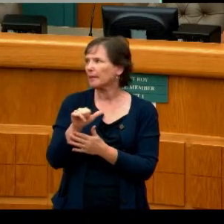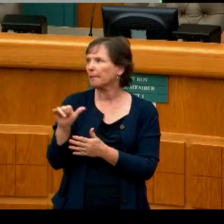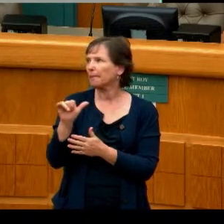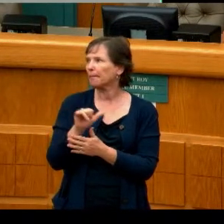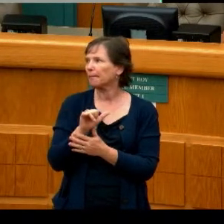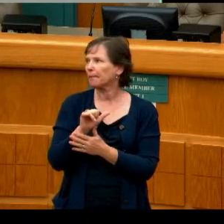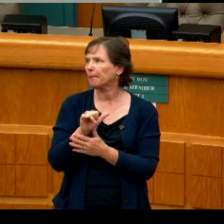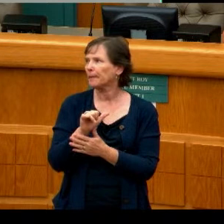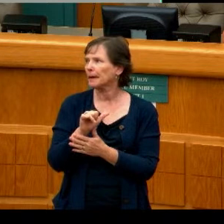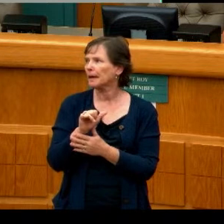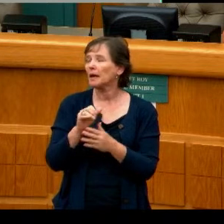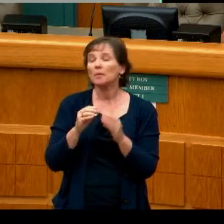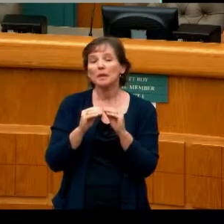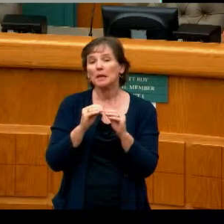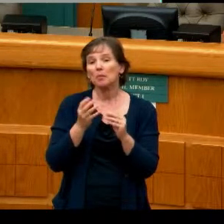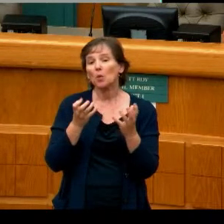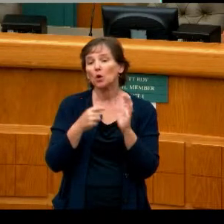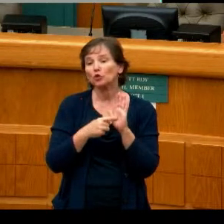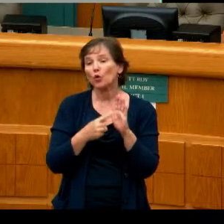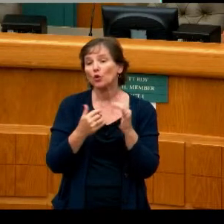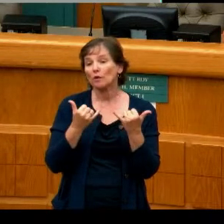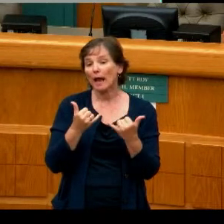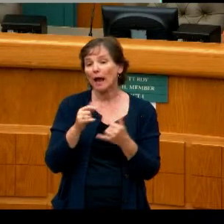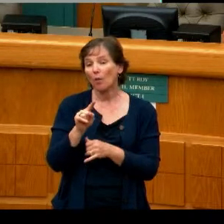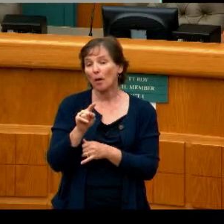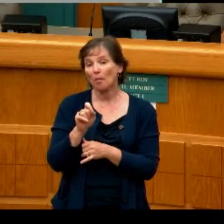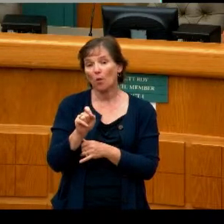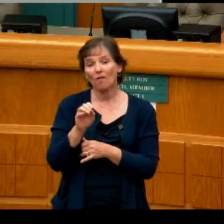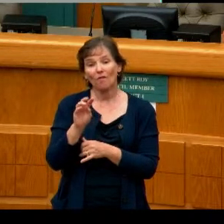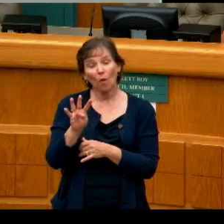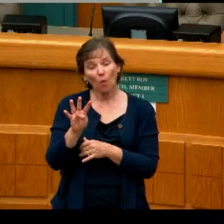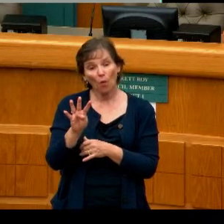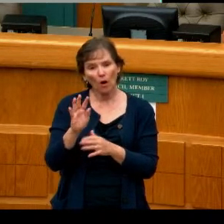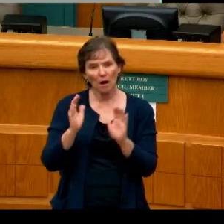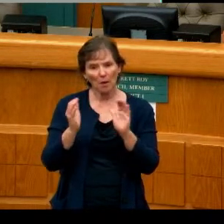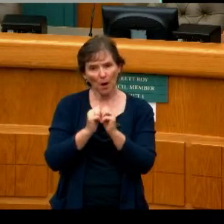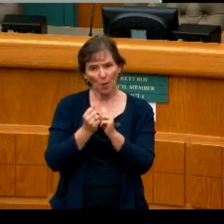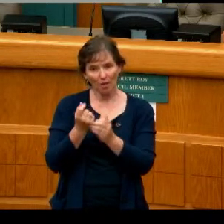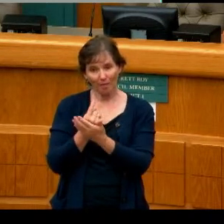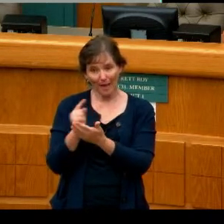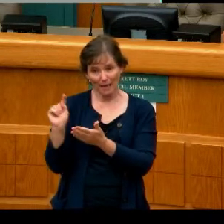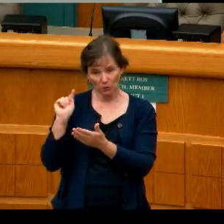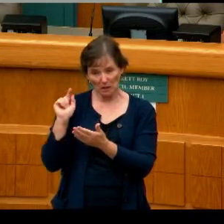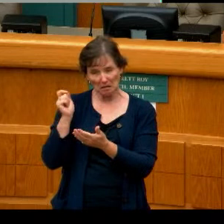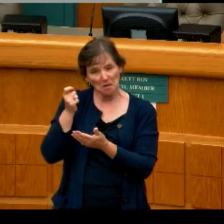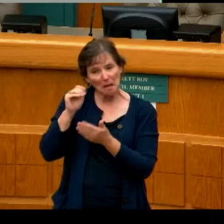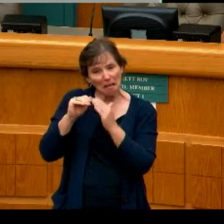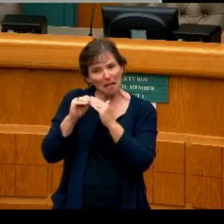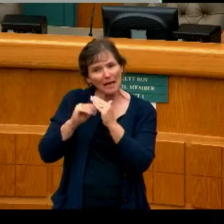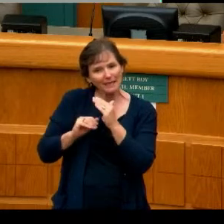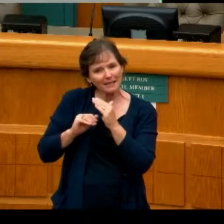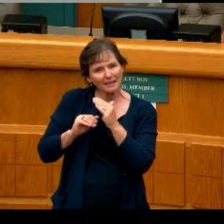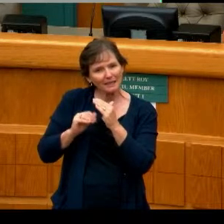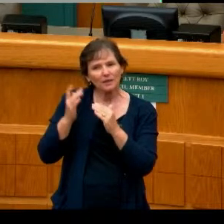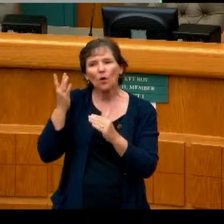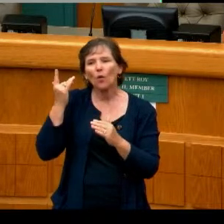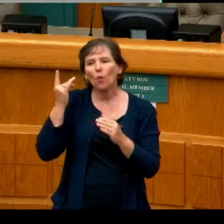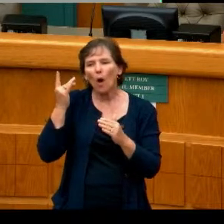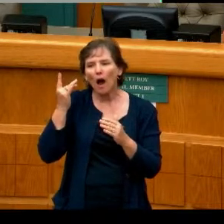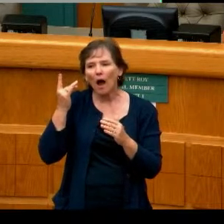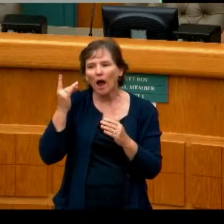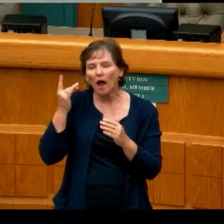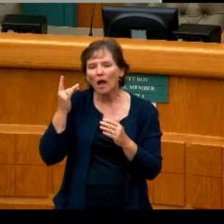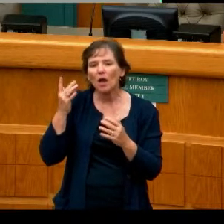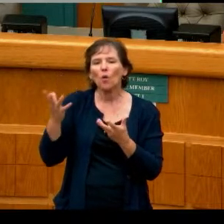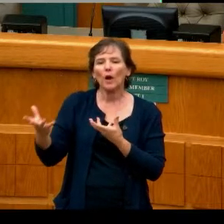changed. We still are estimating the same transmission rate. But the first thing I want to point out is that the number I'm going to show you this week is a little lower